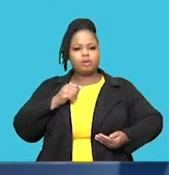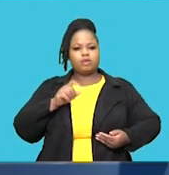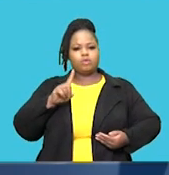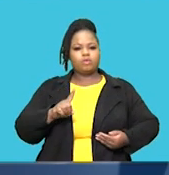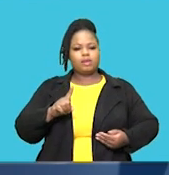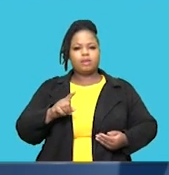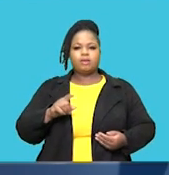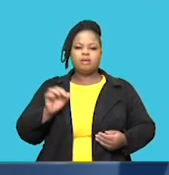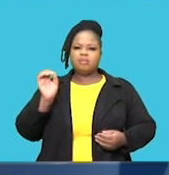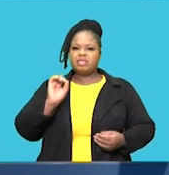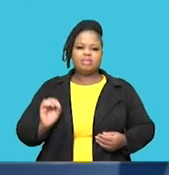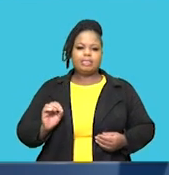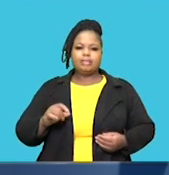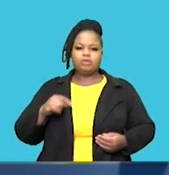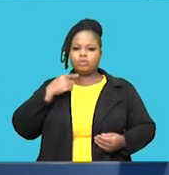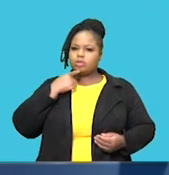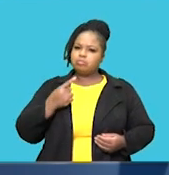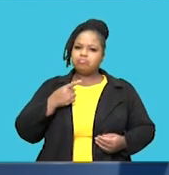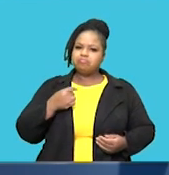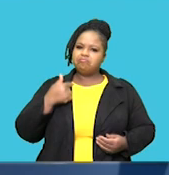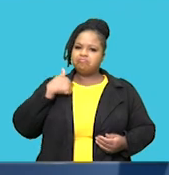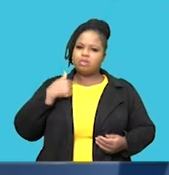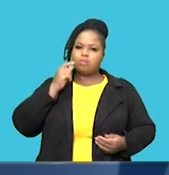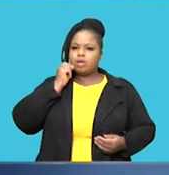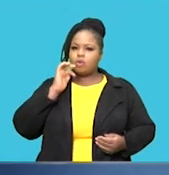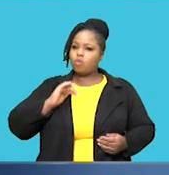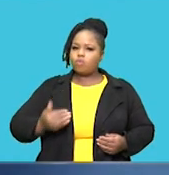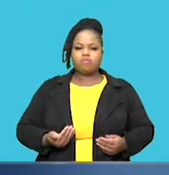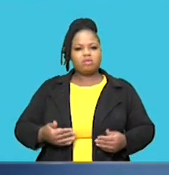1% didn't declare their gender. They've got the right not to declare